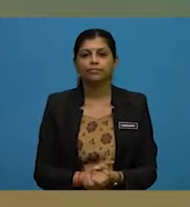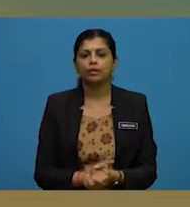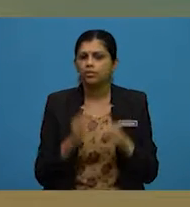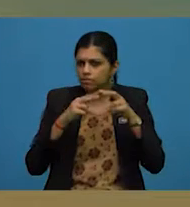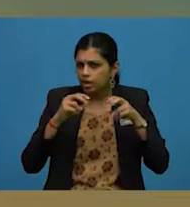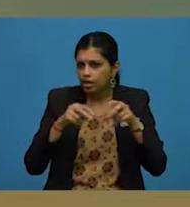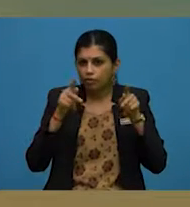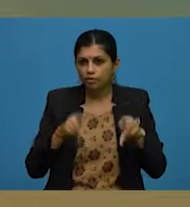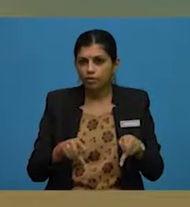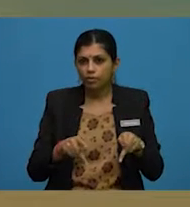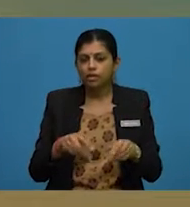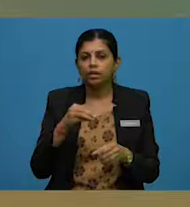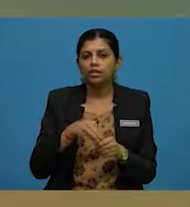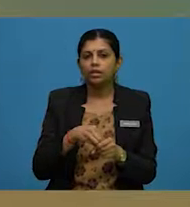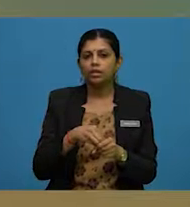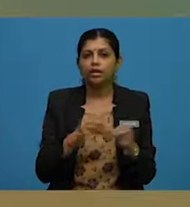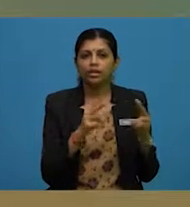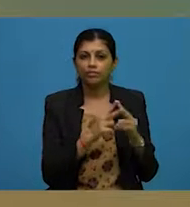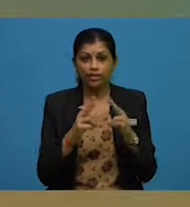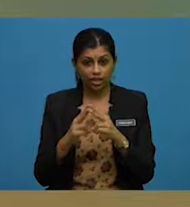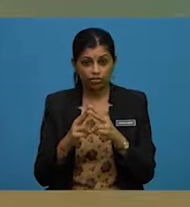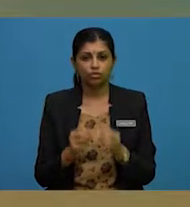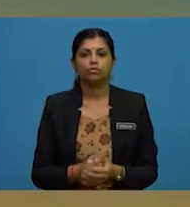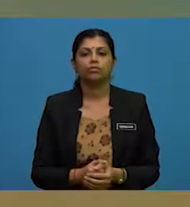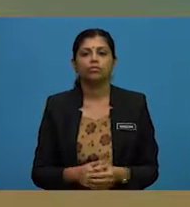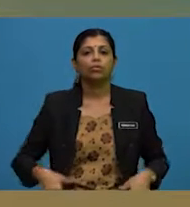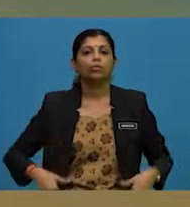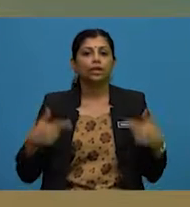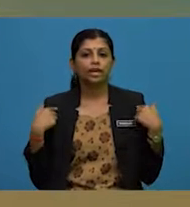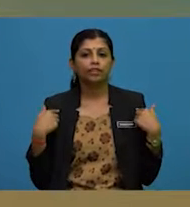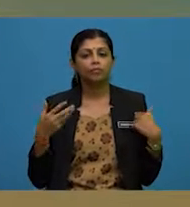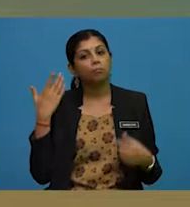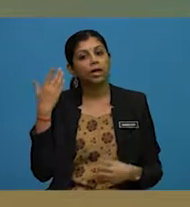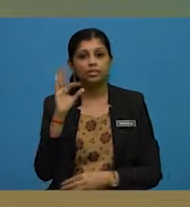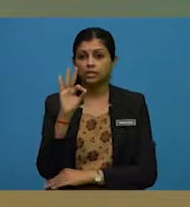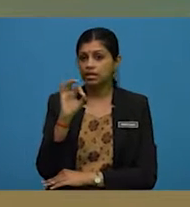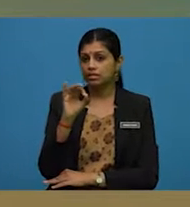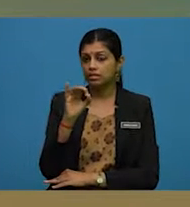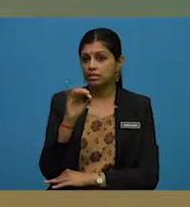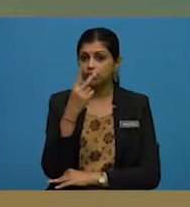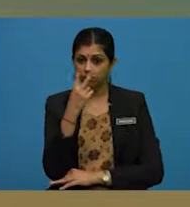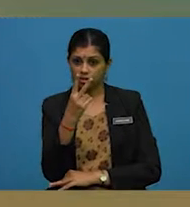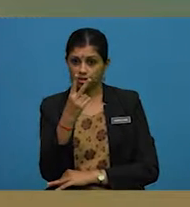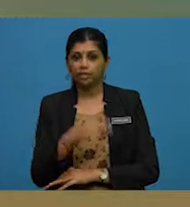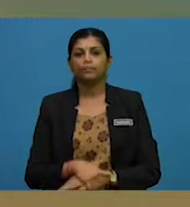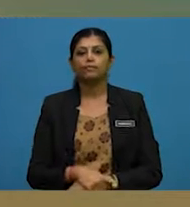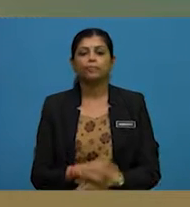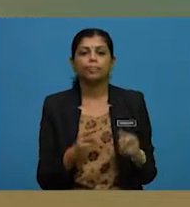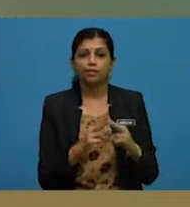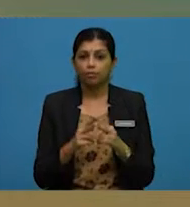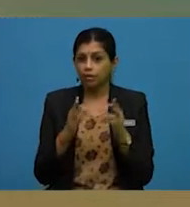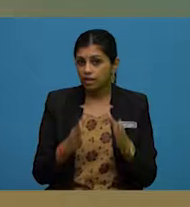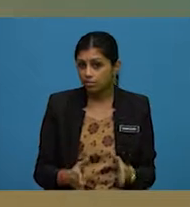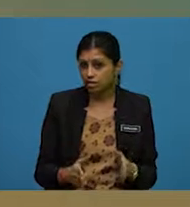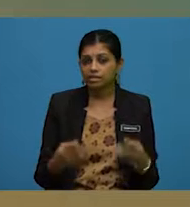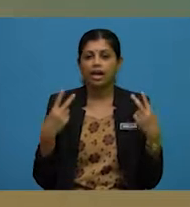A study of people in remote Italian villages who lived past 90 found that